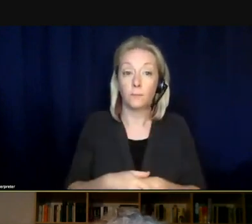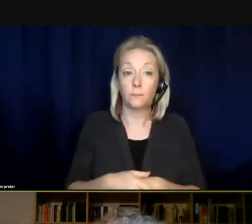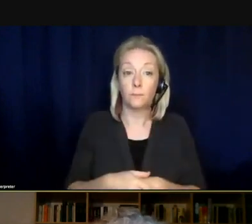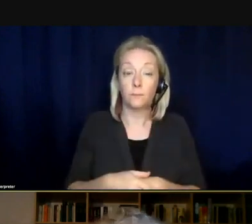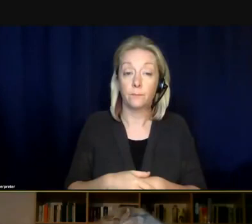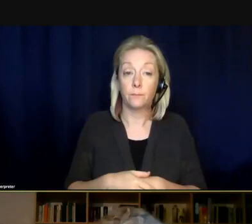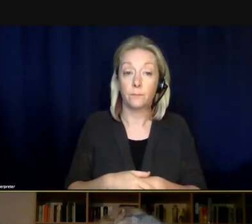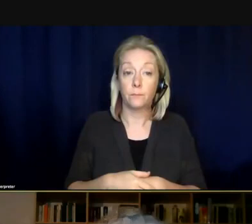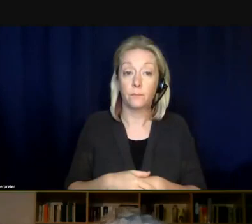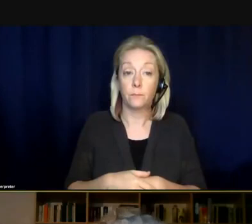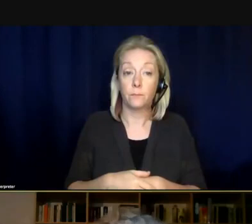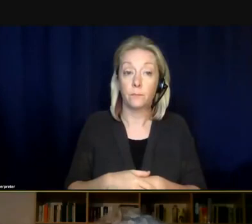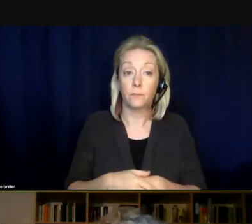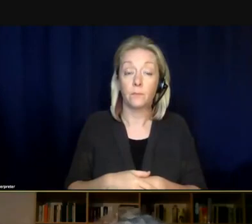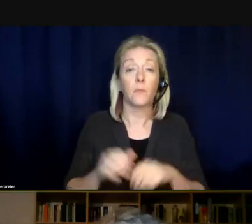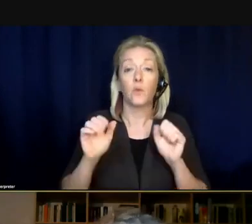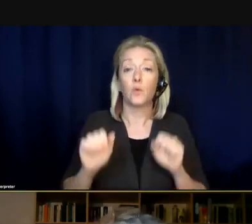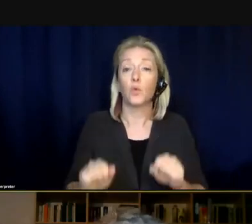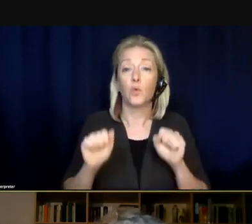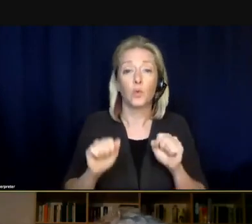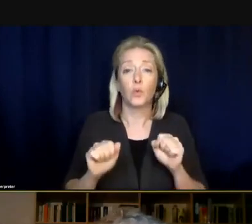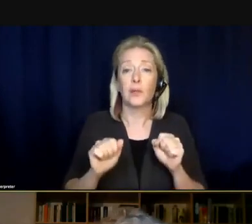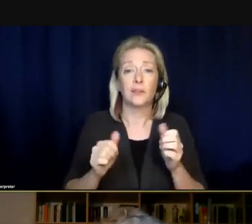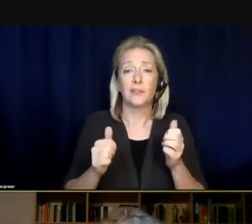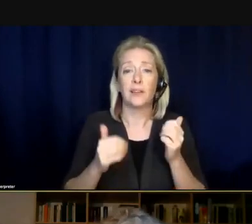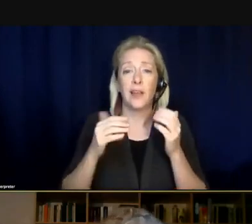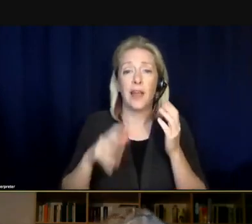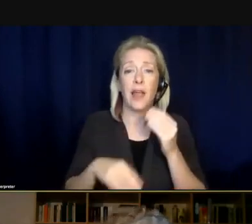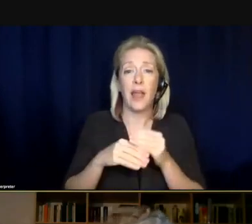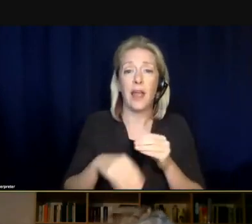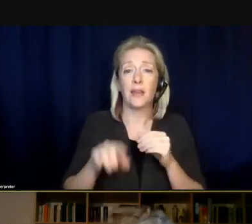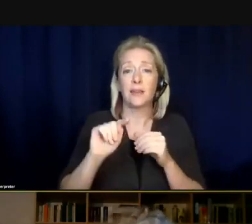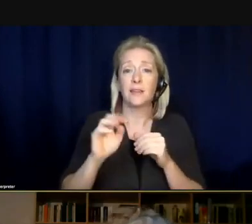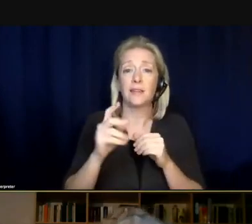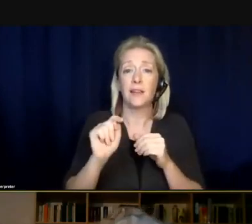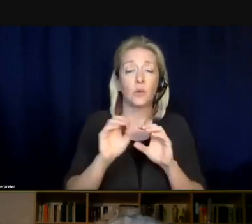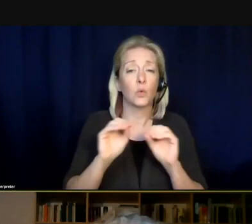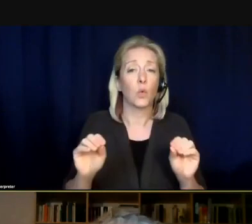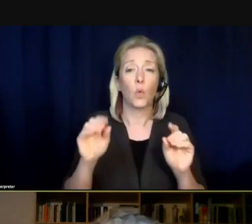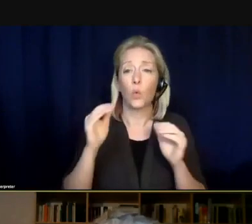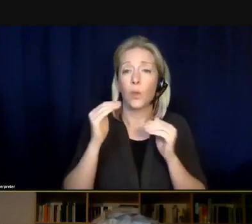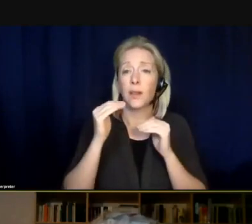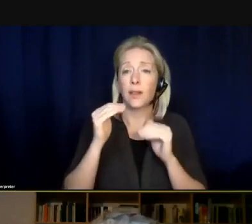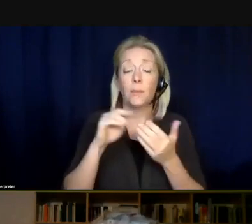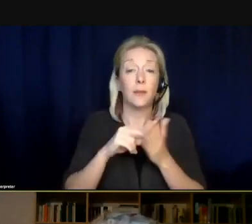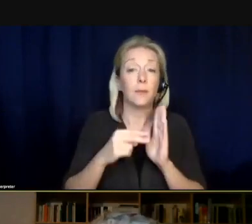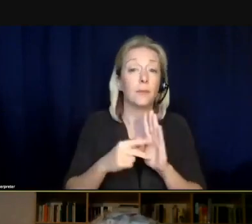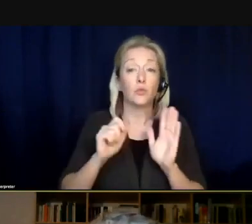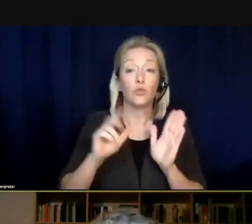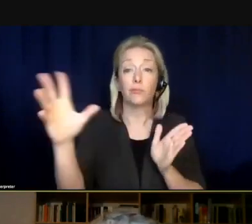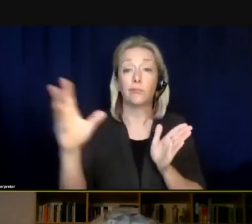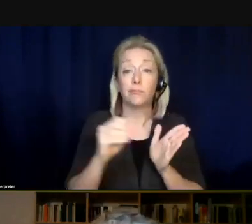also paste an unlimited amount of text in. So you can go into a Word doc, you can go on the